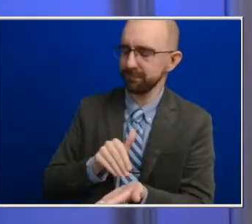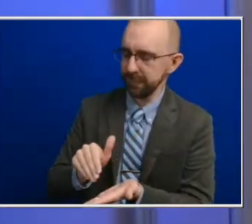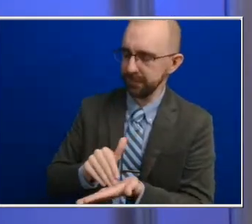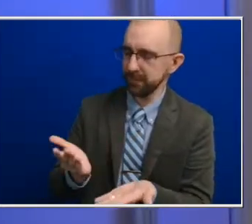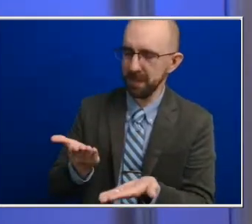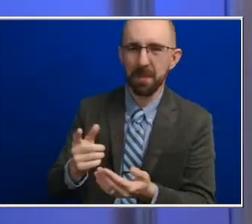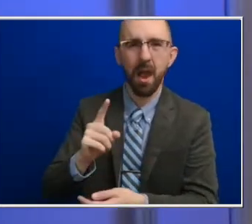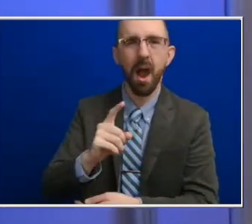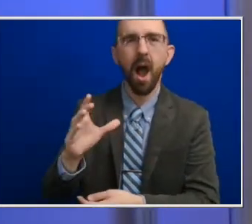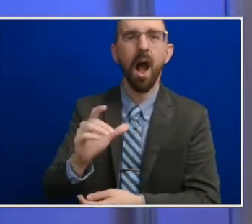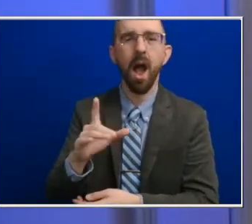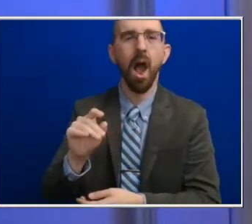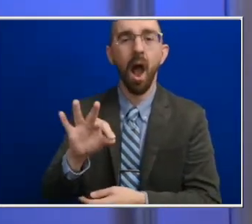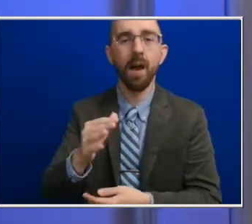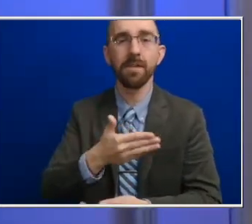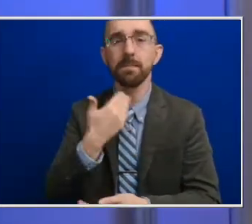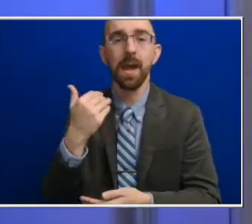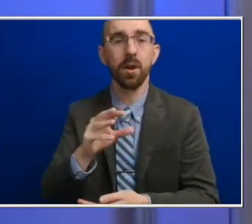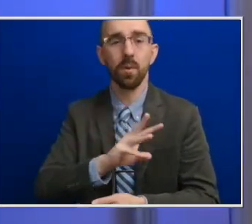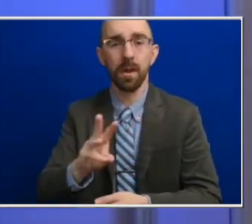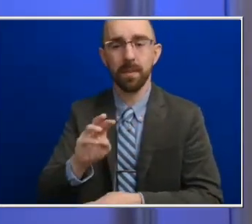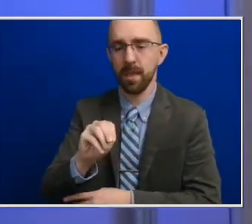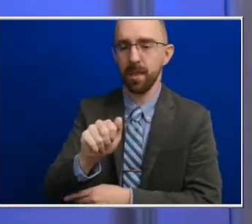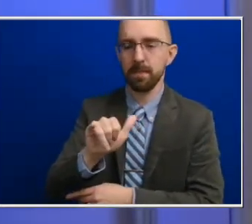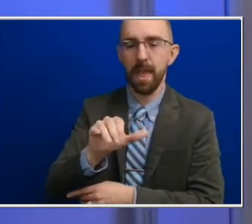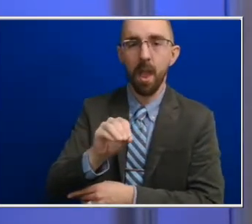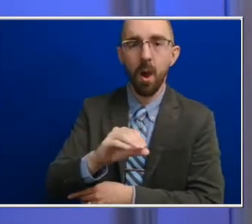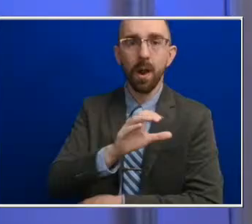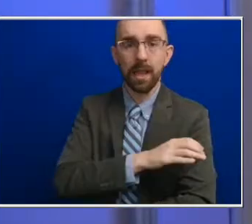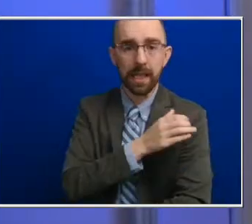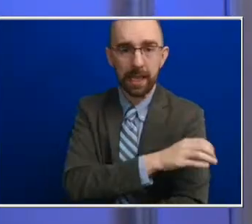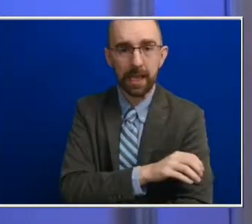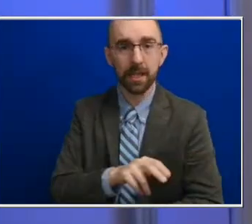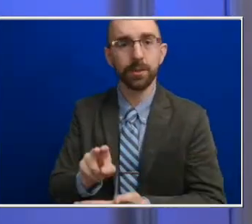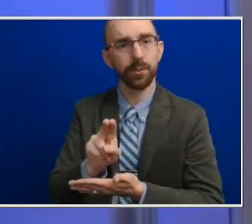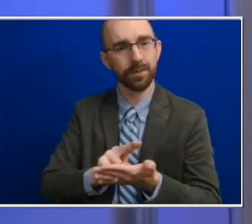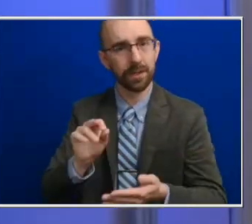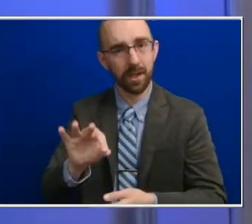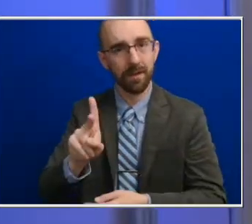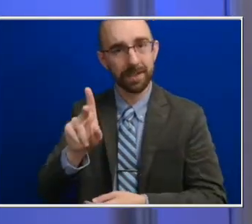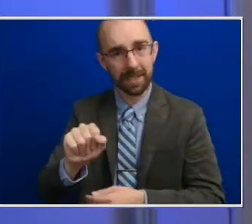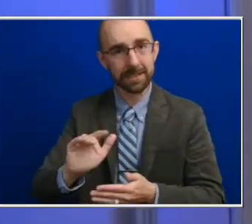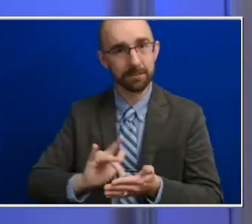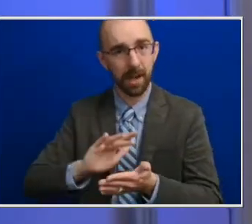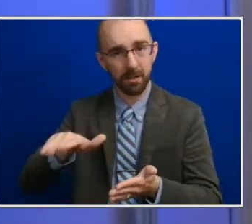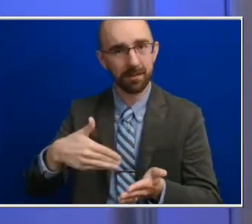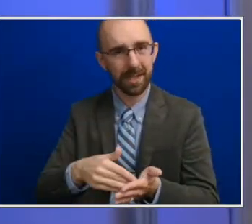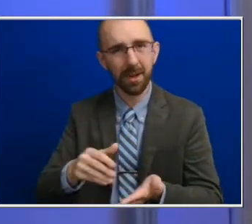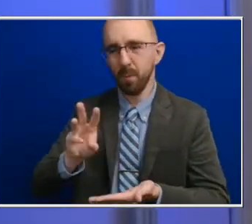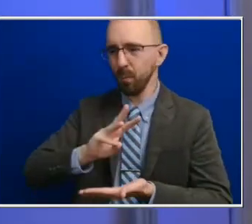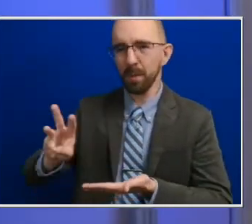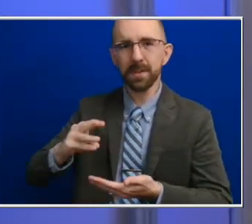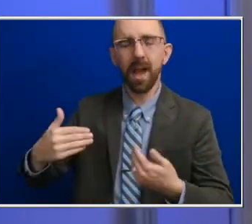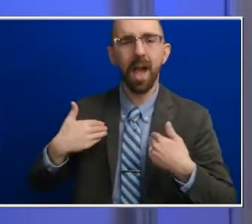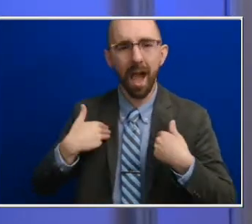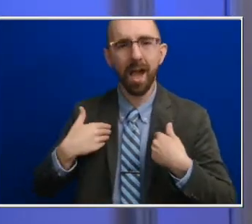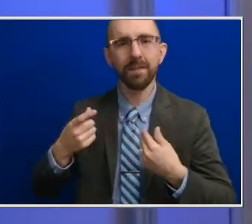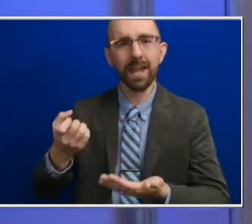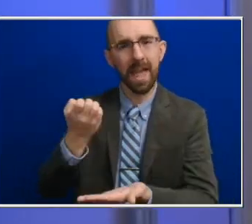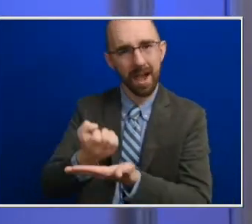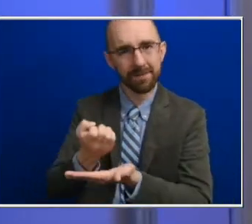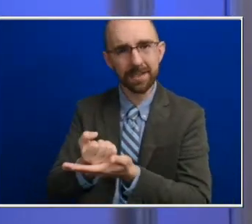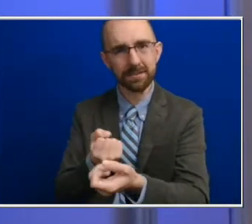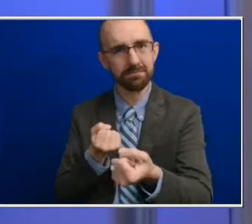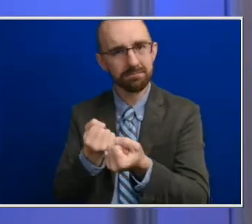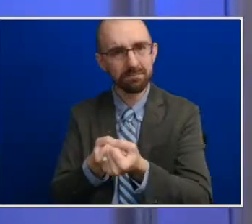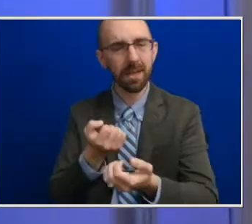of reputable websites, Mayo Clinic, the University of Kansas Medical Center. There's lots of websites that have evidence-based information about how to